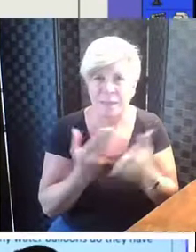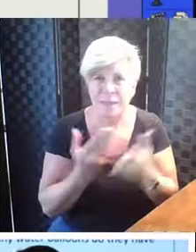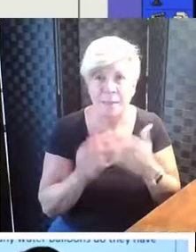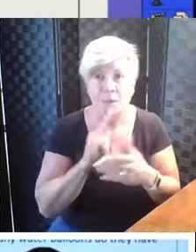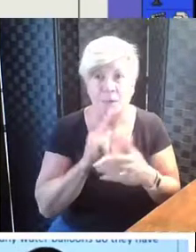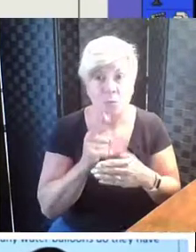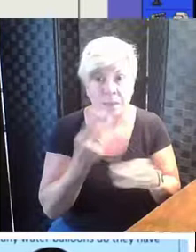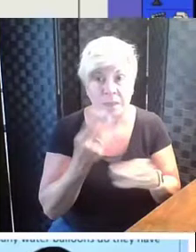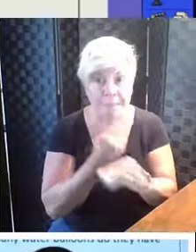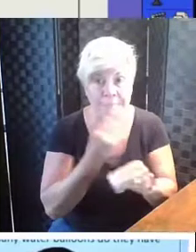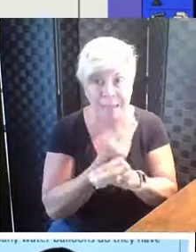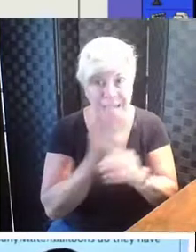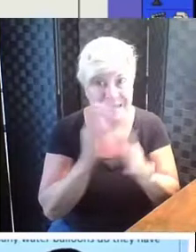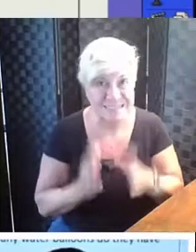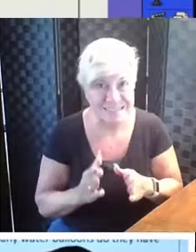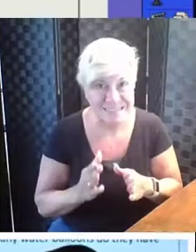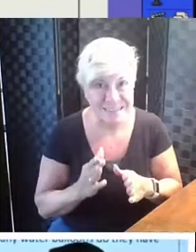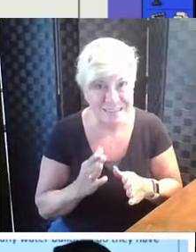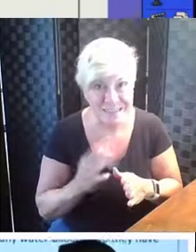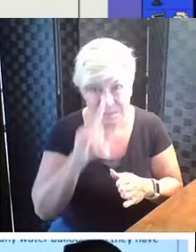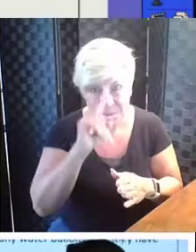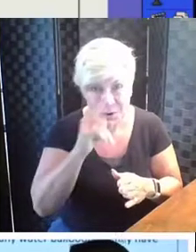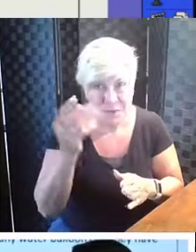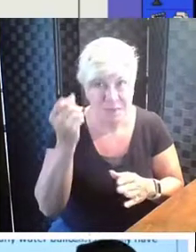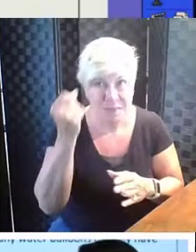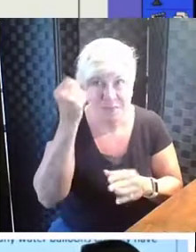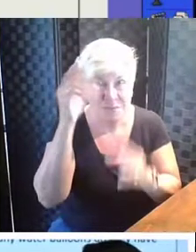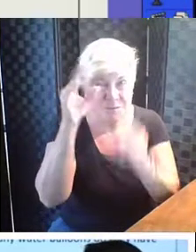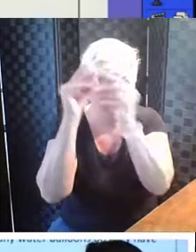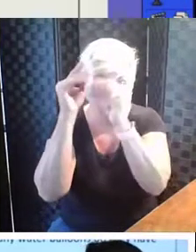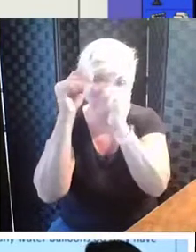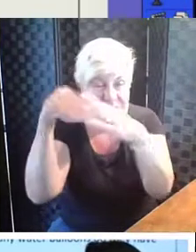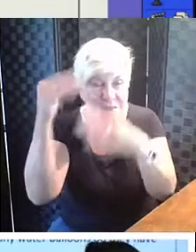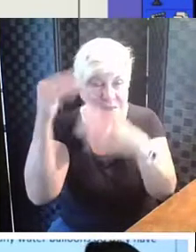be a really good mathematician and can do that in your head, but I'm going to